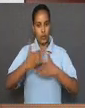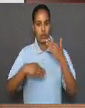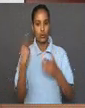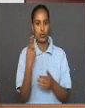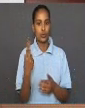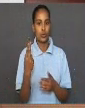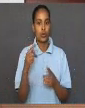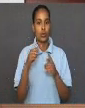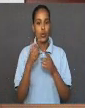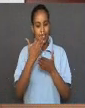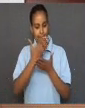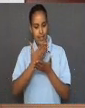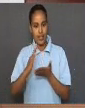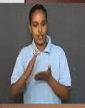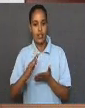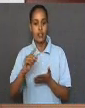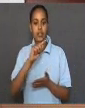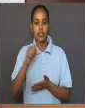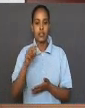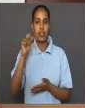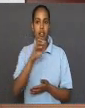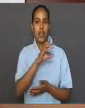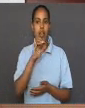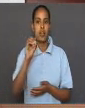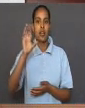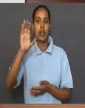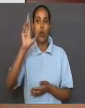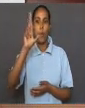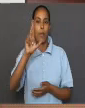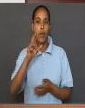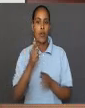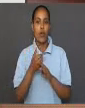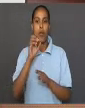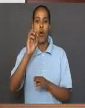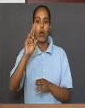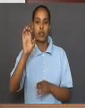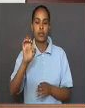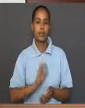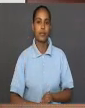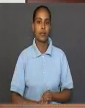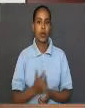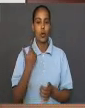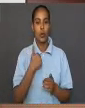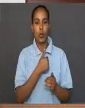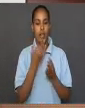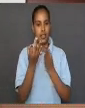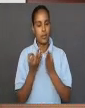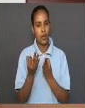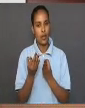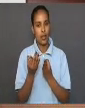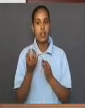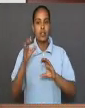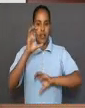used to extract zinc and chromium from ore. We will explain